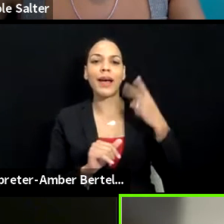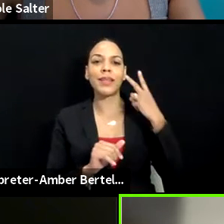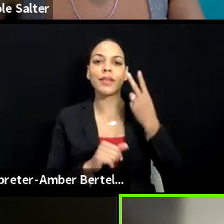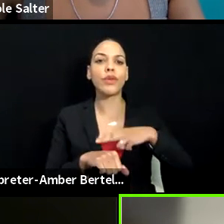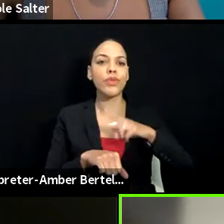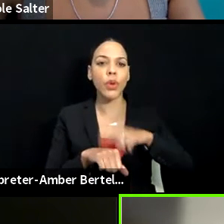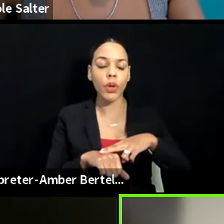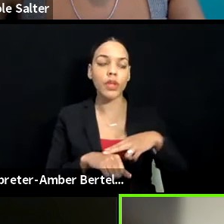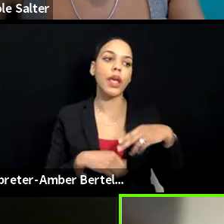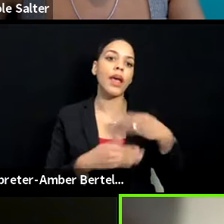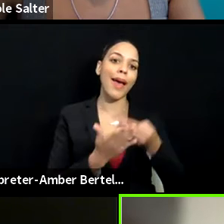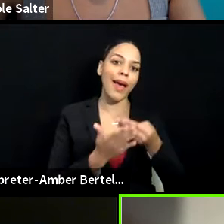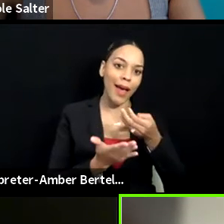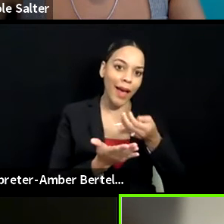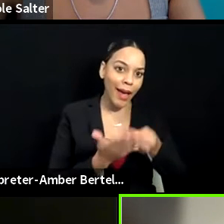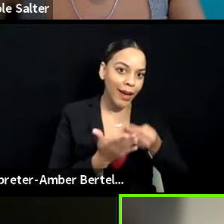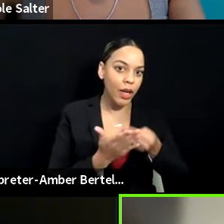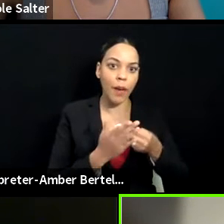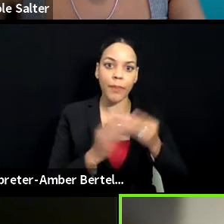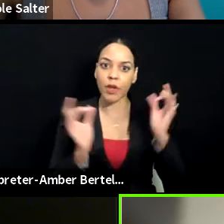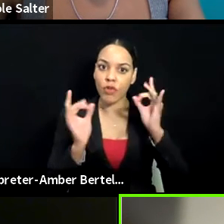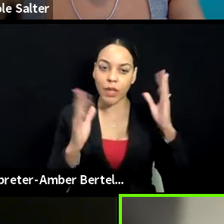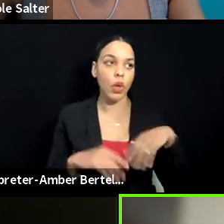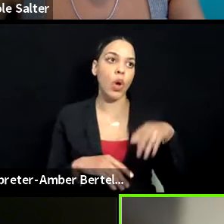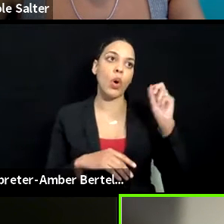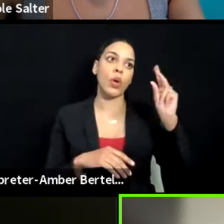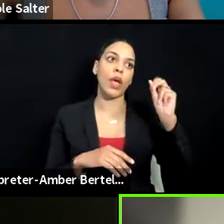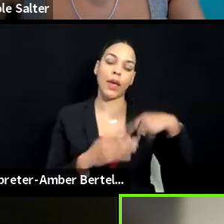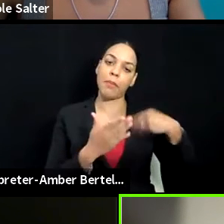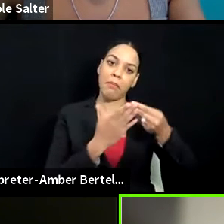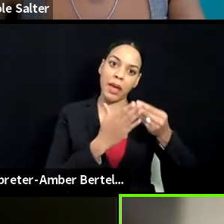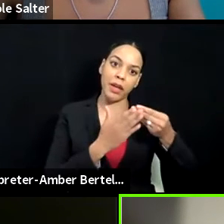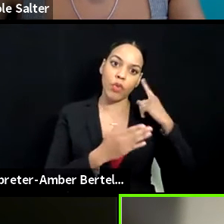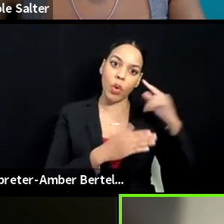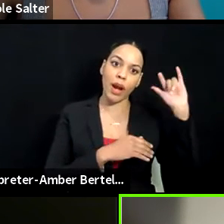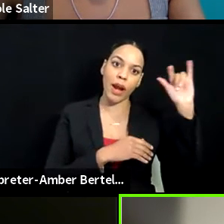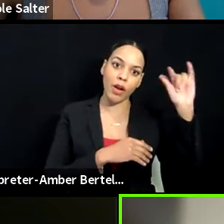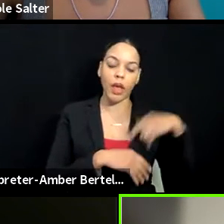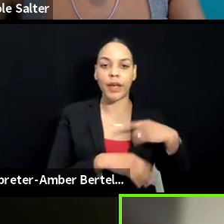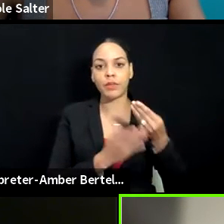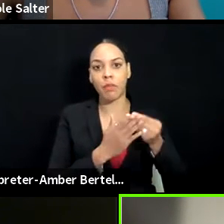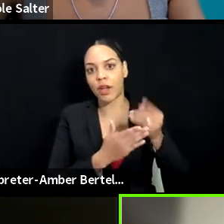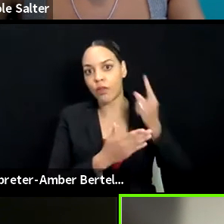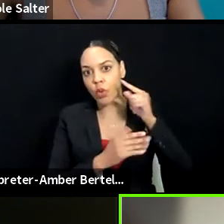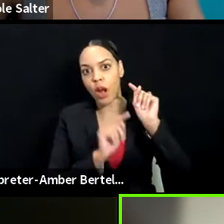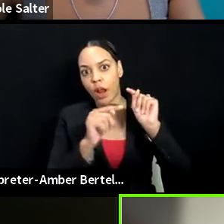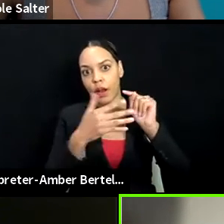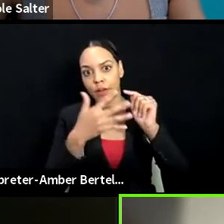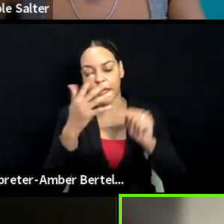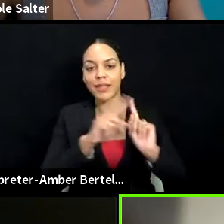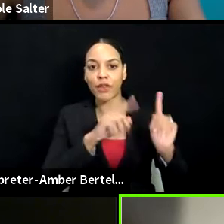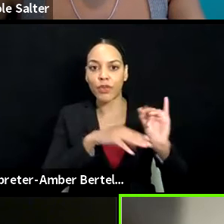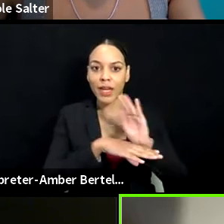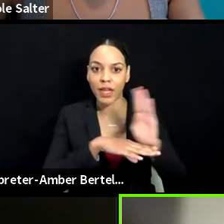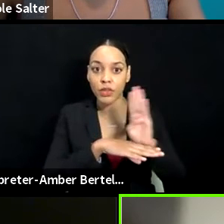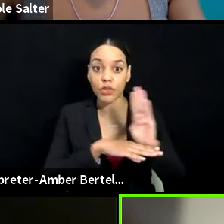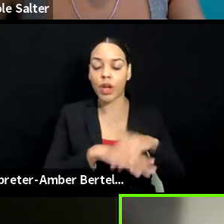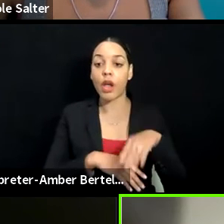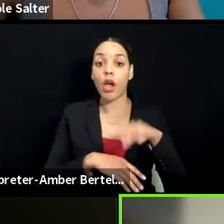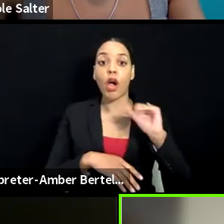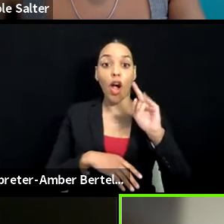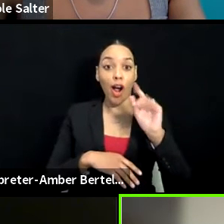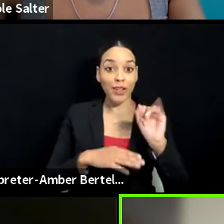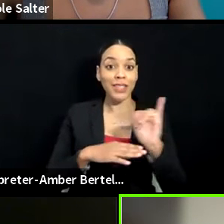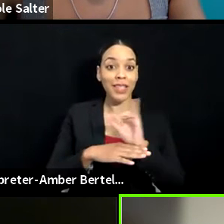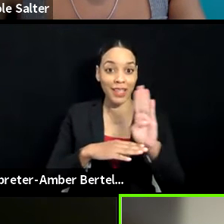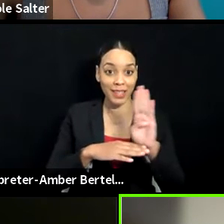know, economic crisis, we better fund the airlines. We better fund this industry. We better fund that industry. And as the arts industry, we all